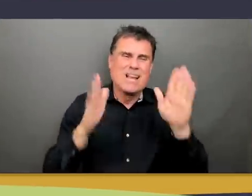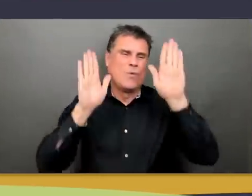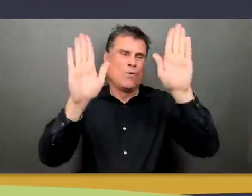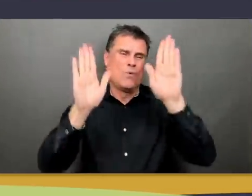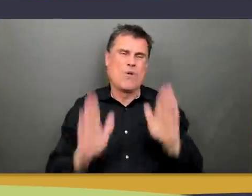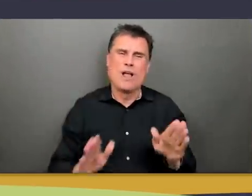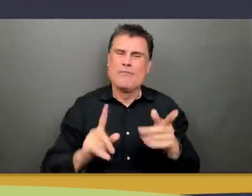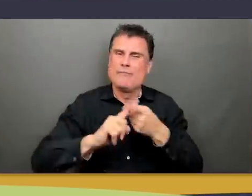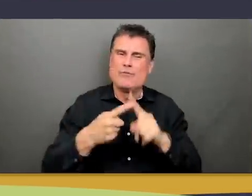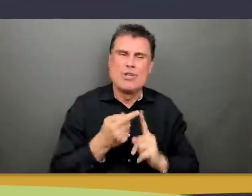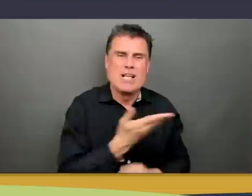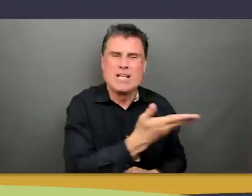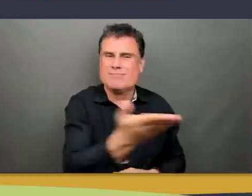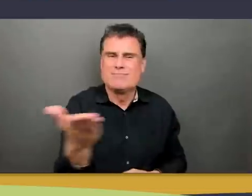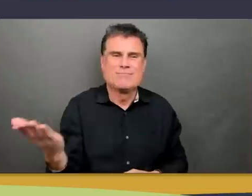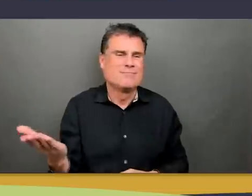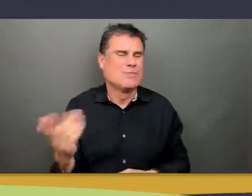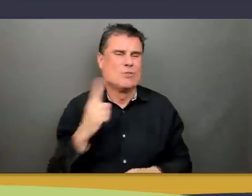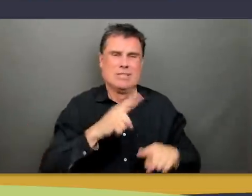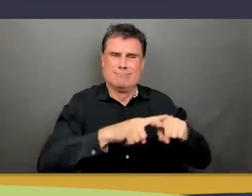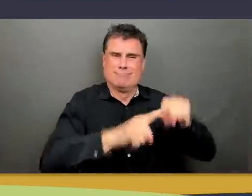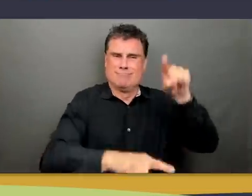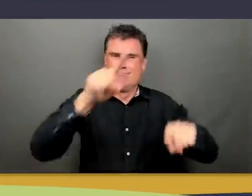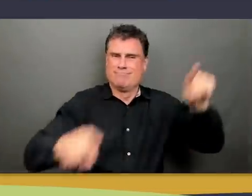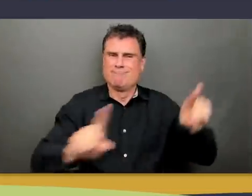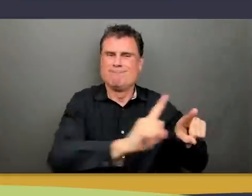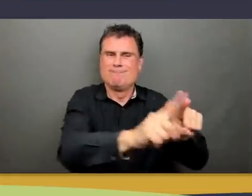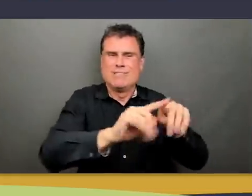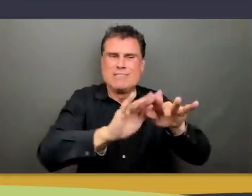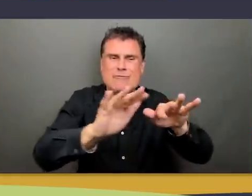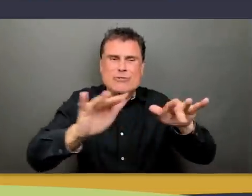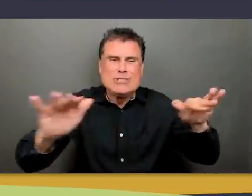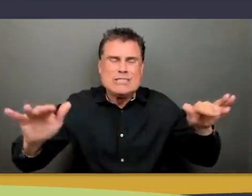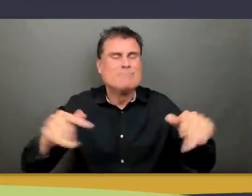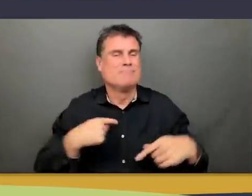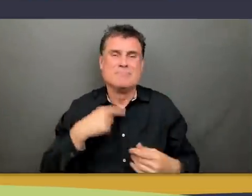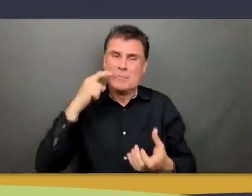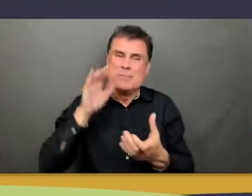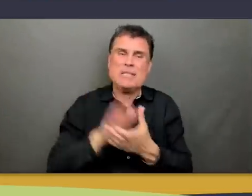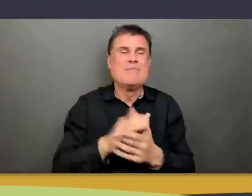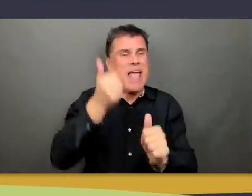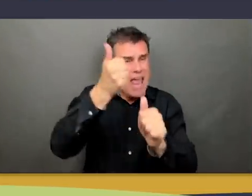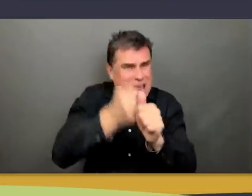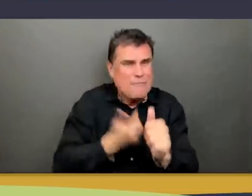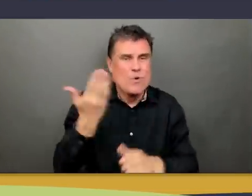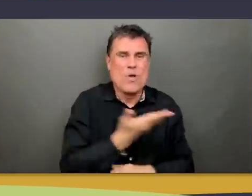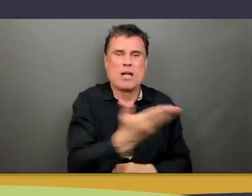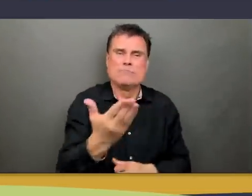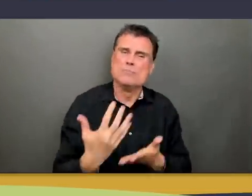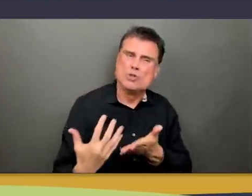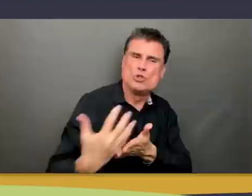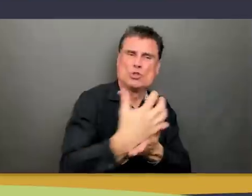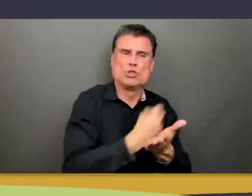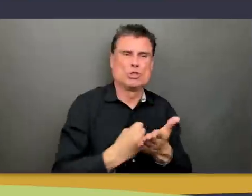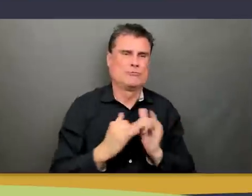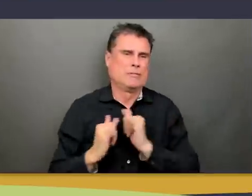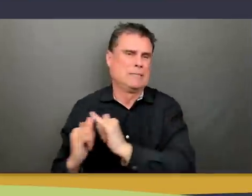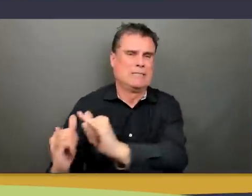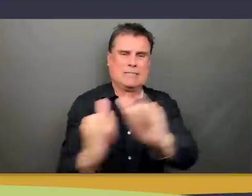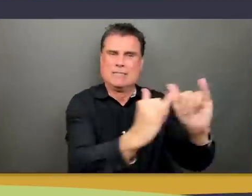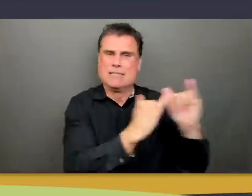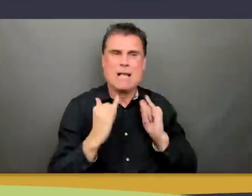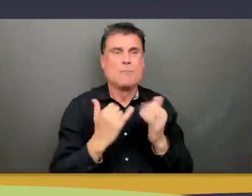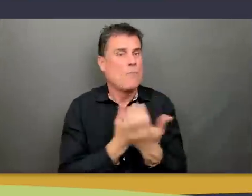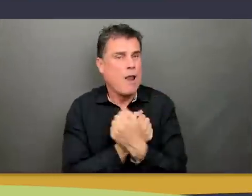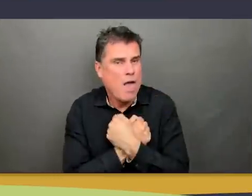that everyone should deserve the same love and care. Once again, I'm extremely thankful to receive